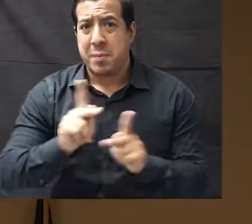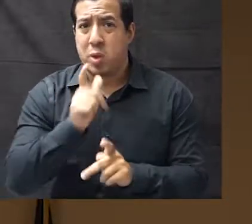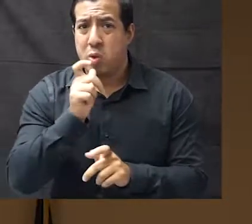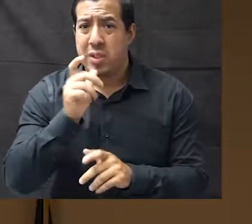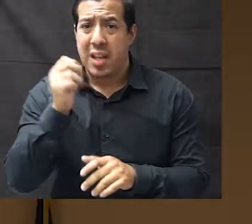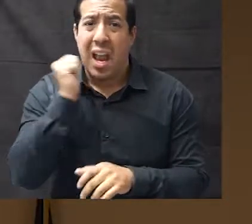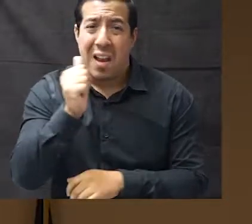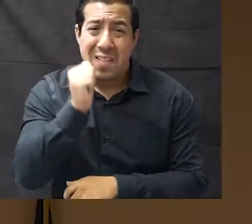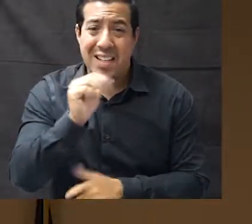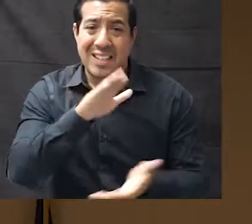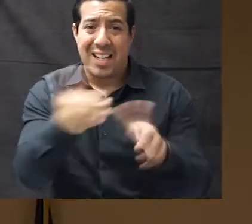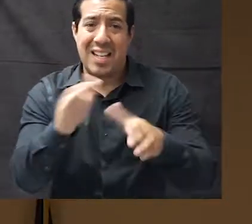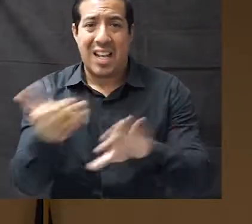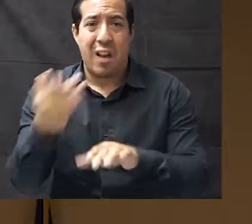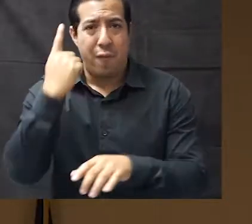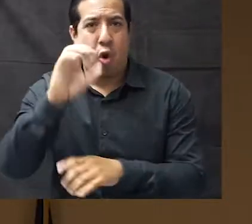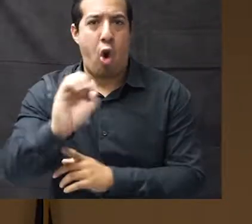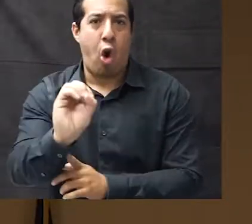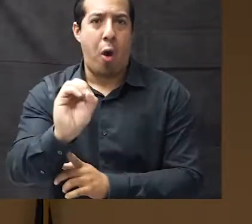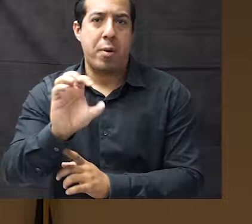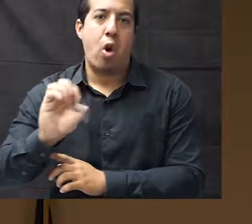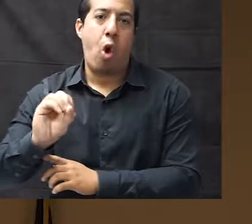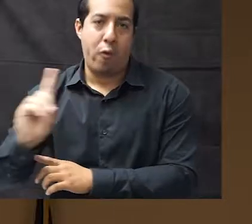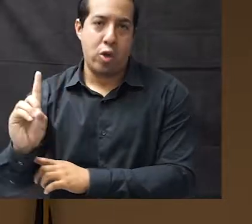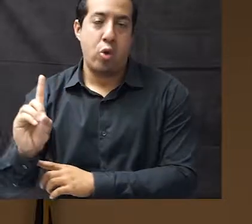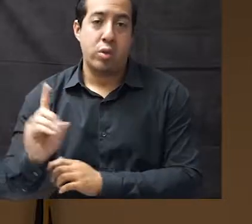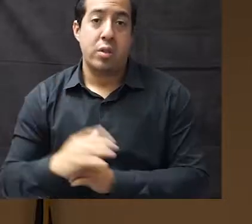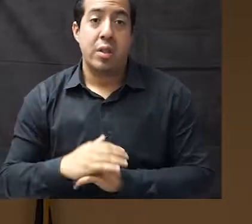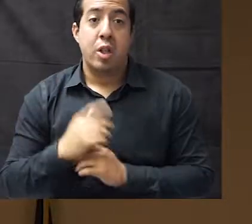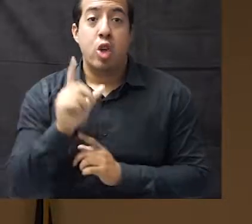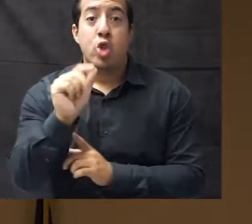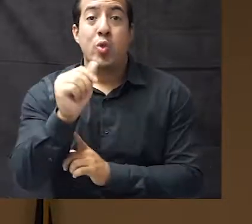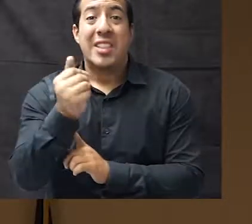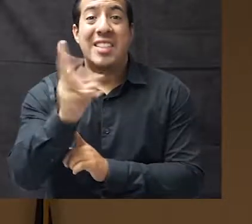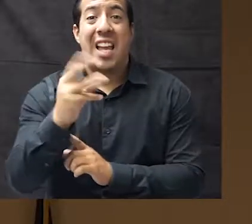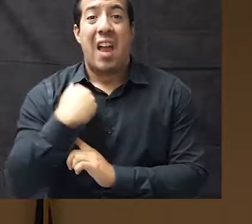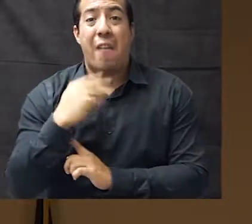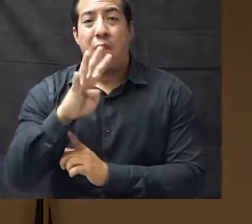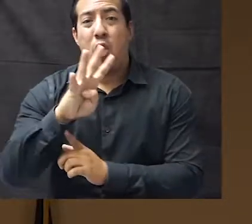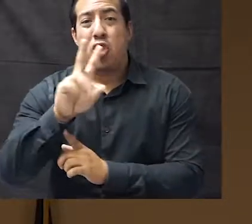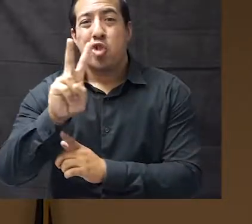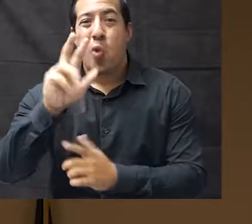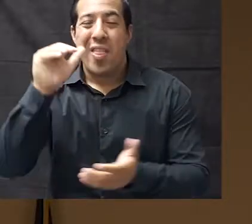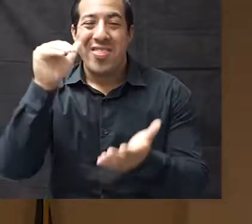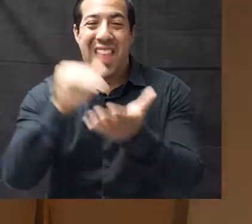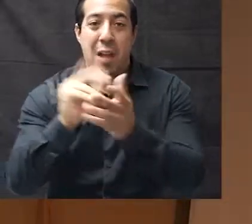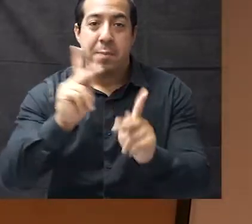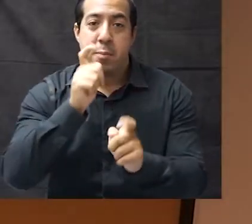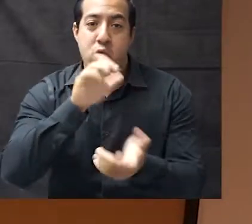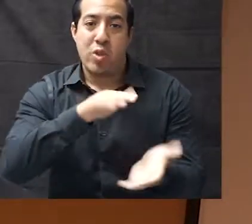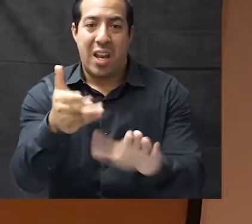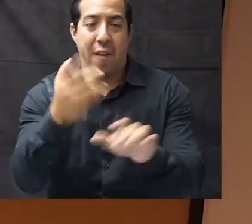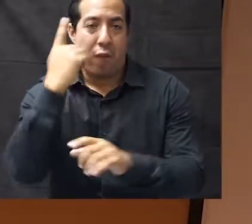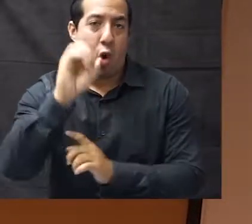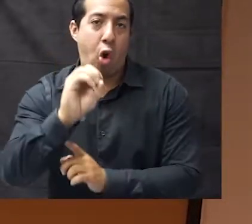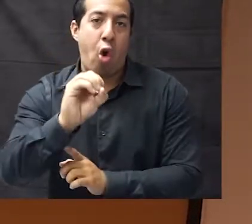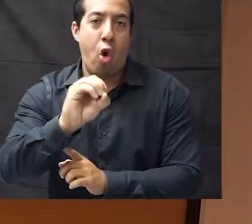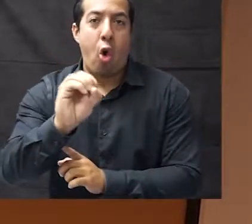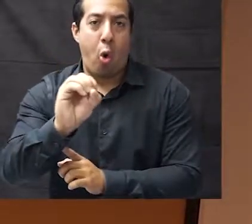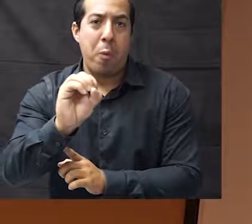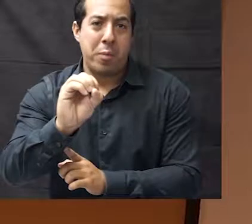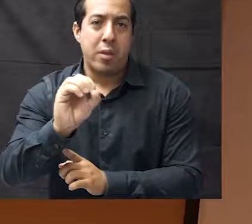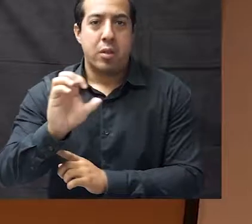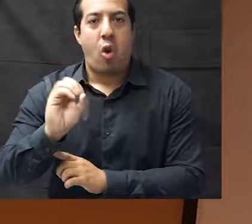had over 100 people a day that were dying from opioid overdoses. In 2016, we had 42,000 people